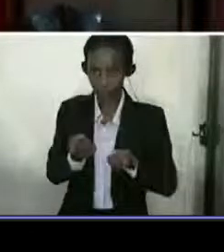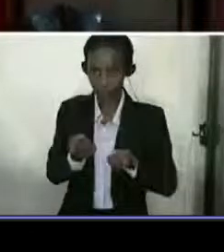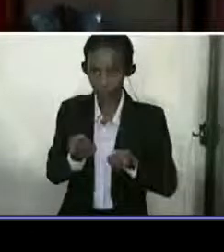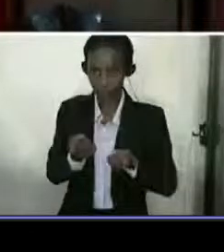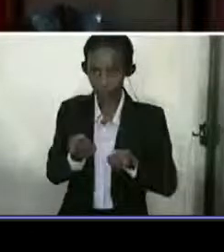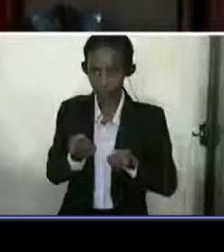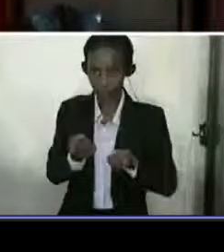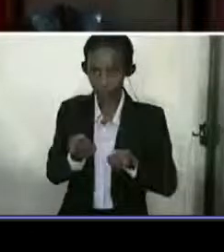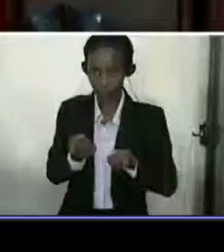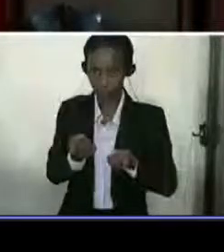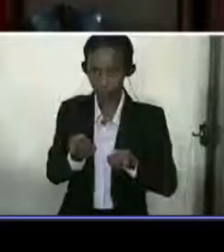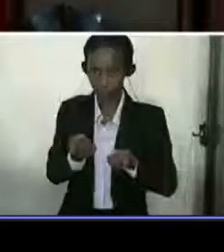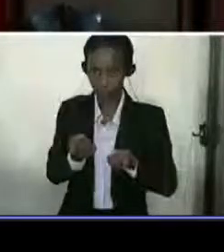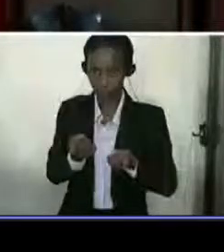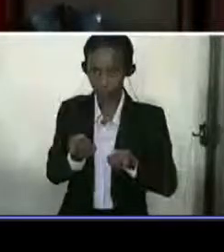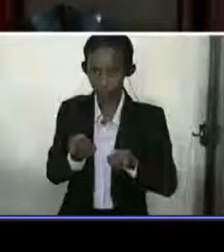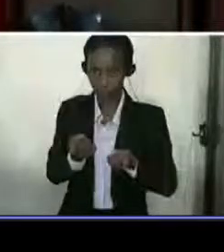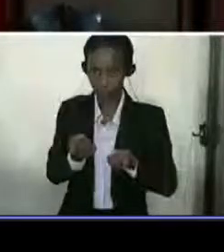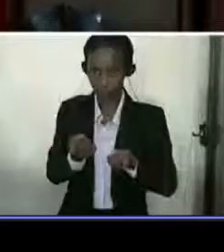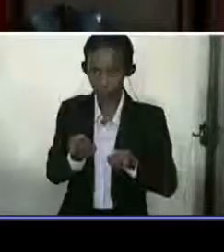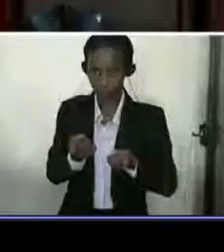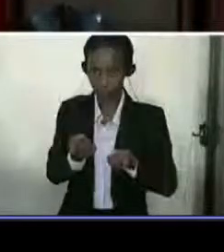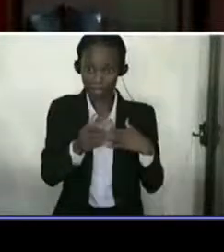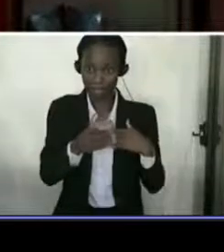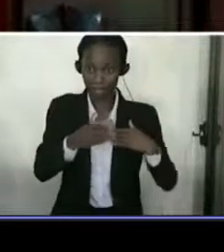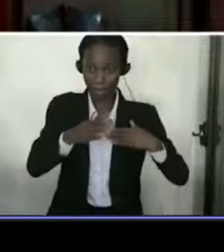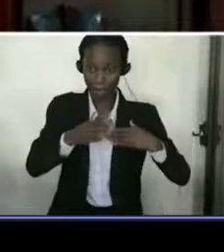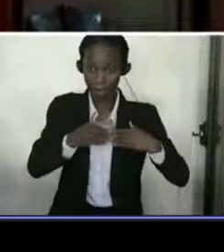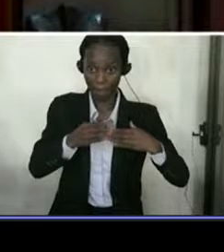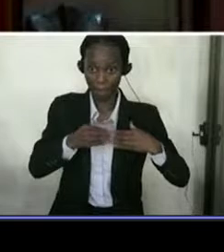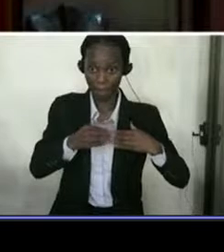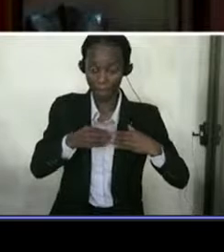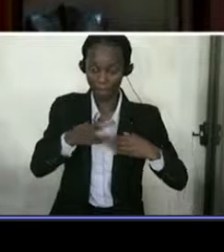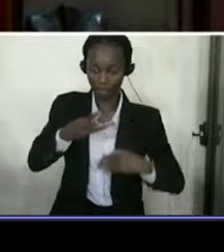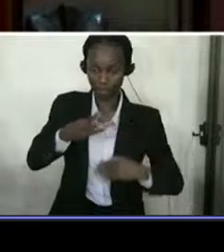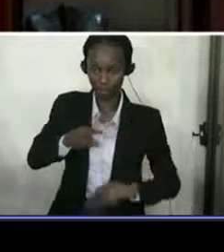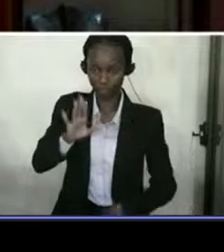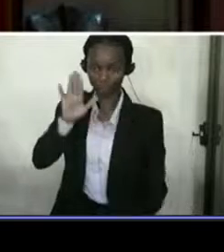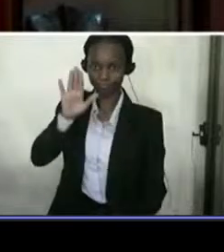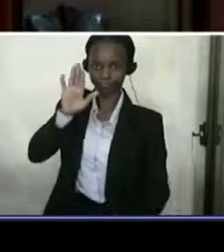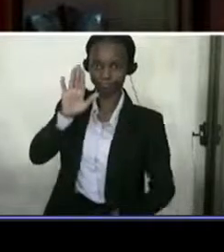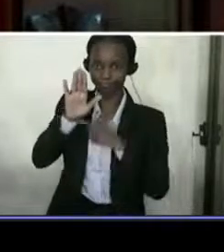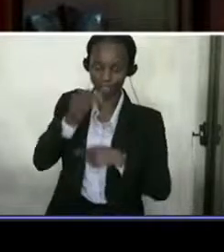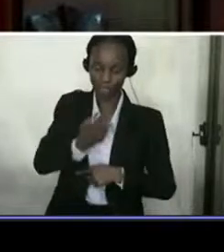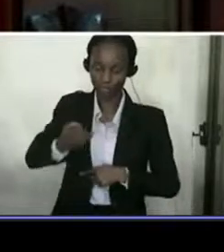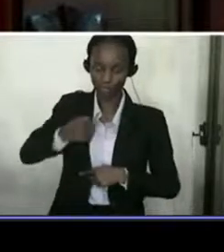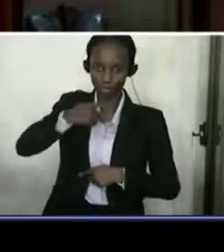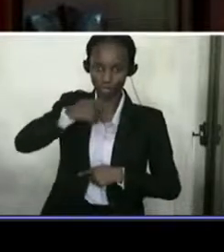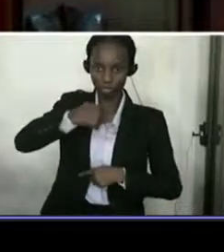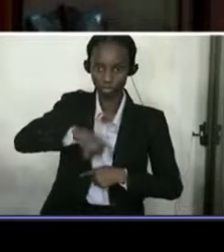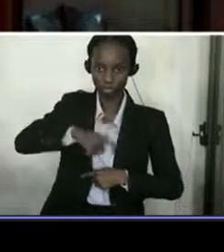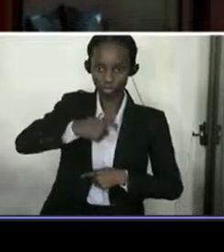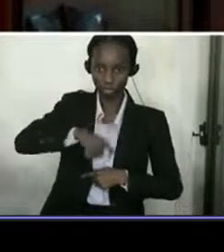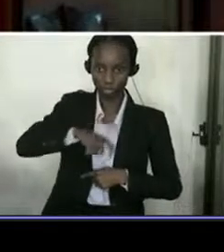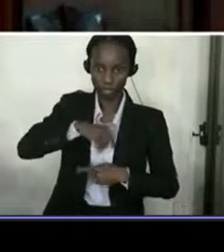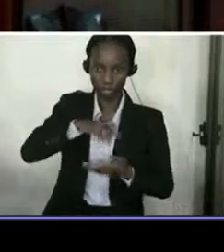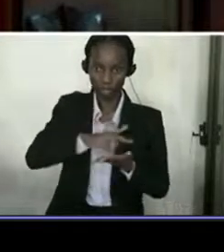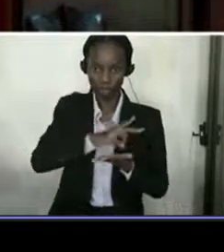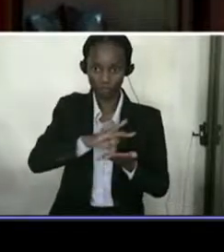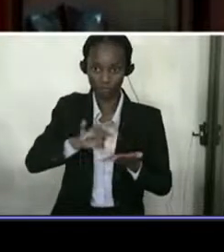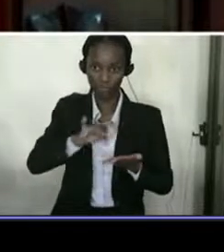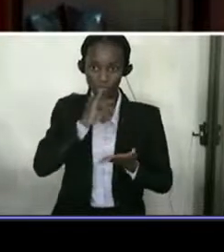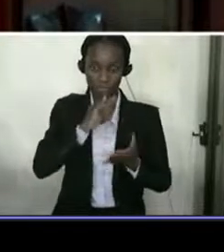So is there any member who wishes to express an individual vote that is different from their party